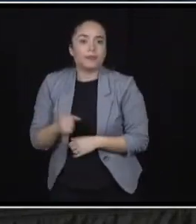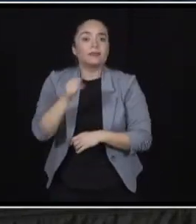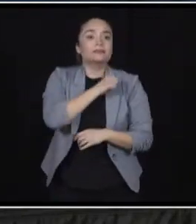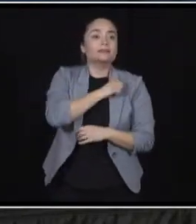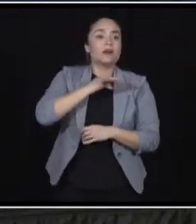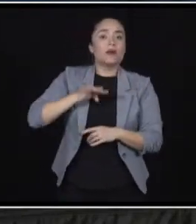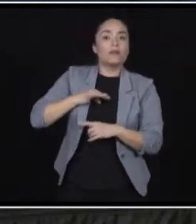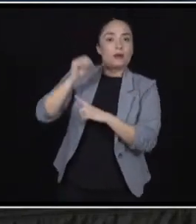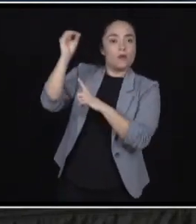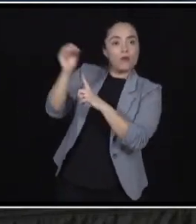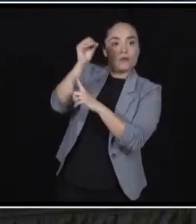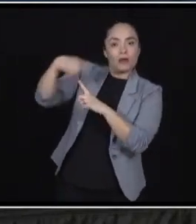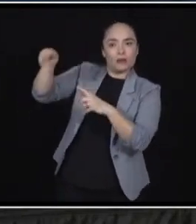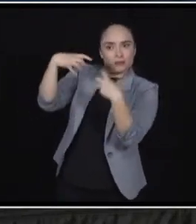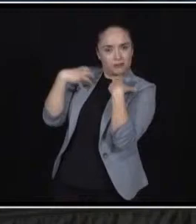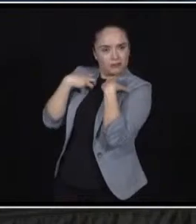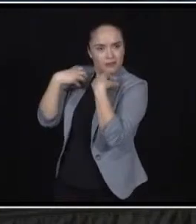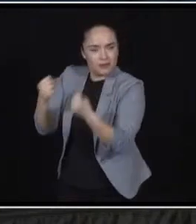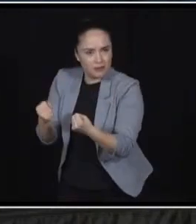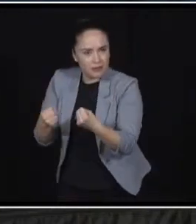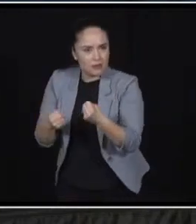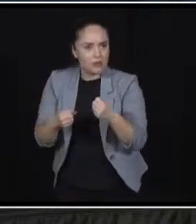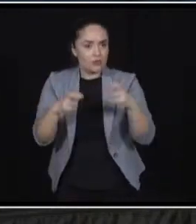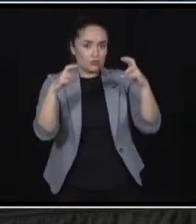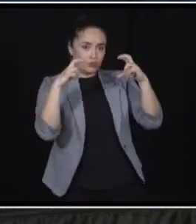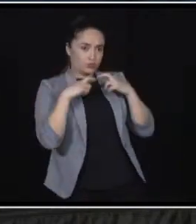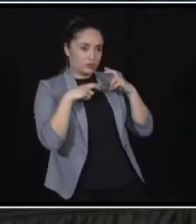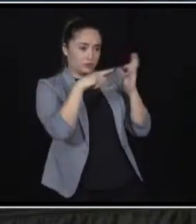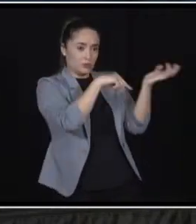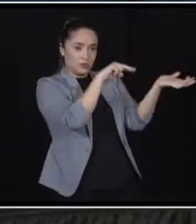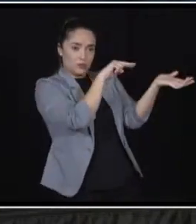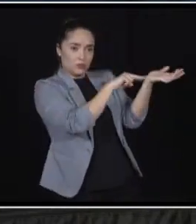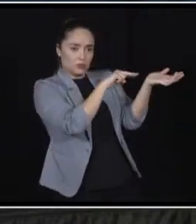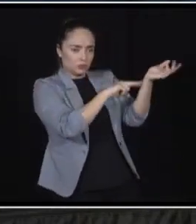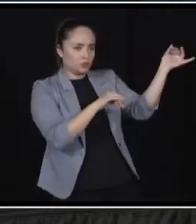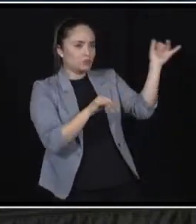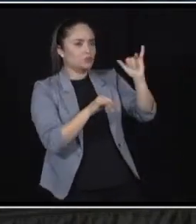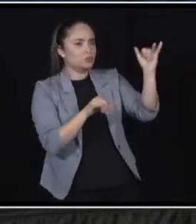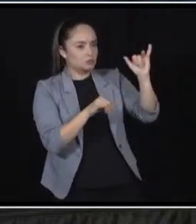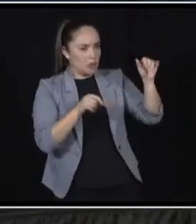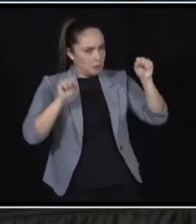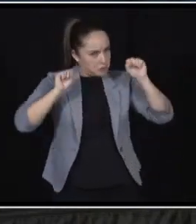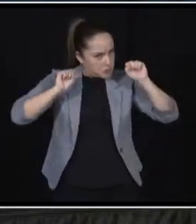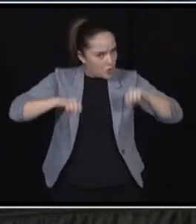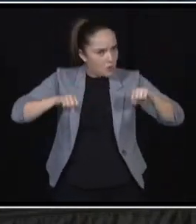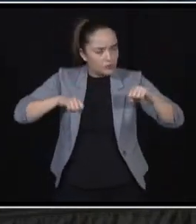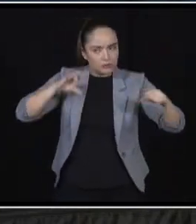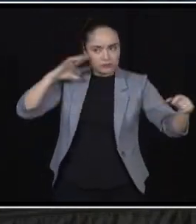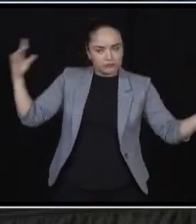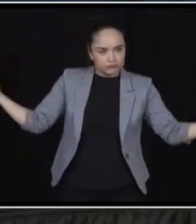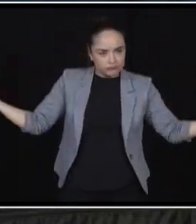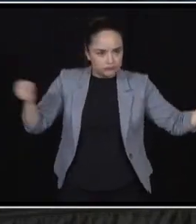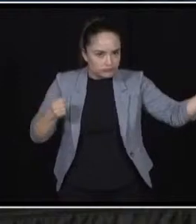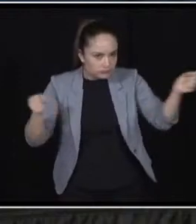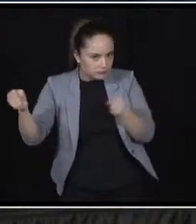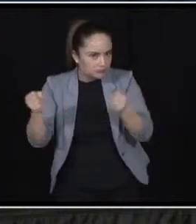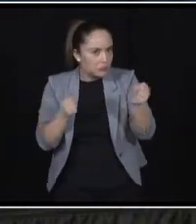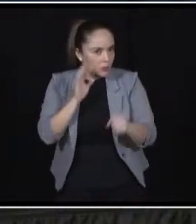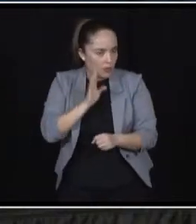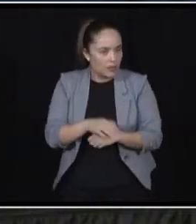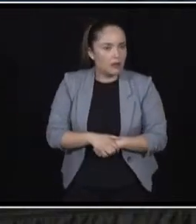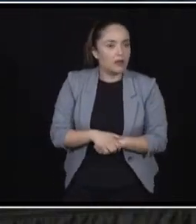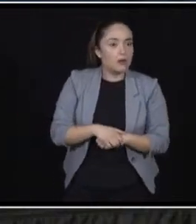from the former LHINs. But we're looking at other options as well, because we are also creating net new critical